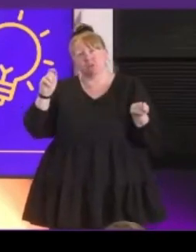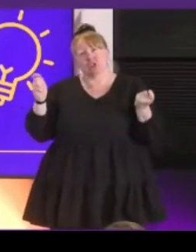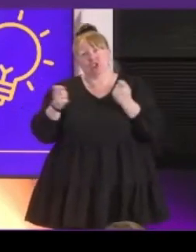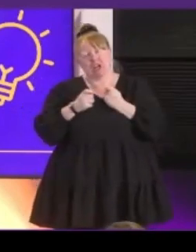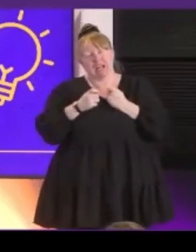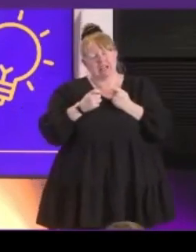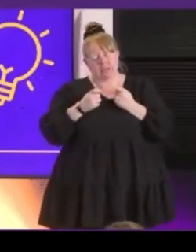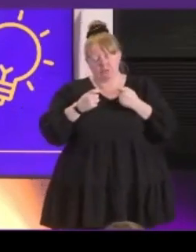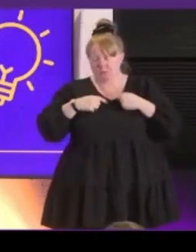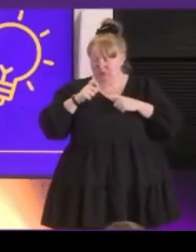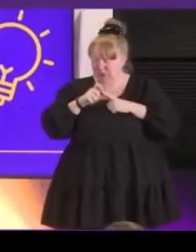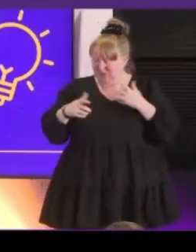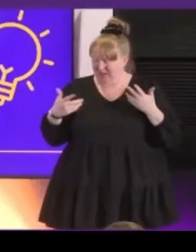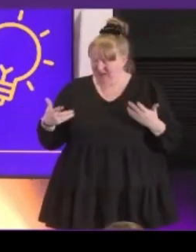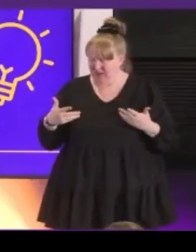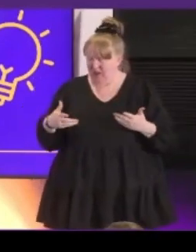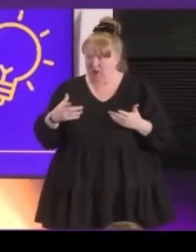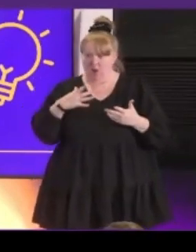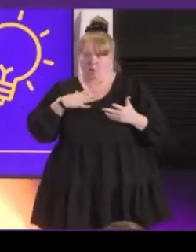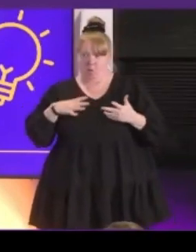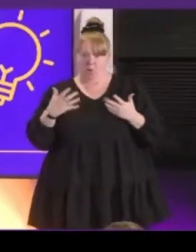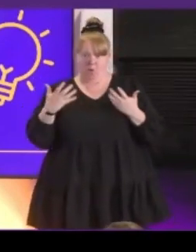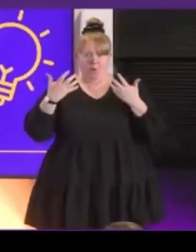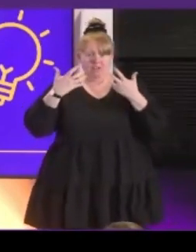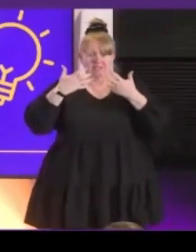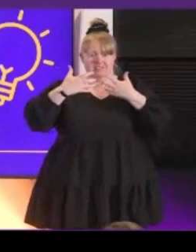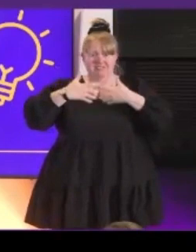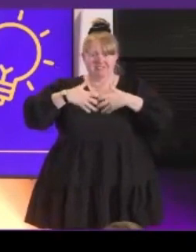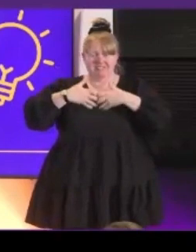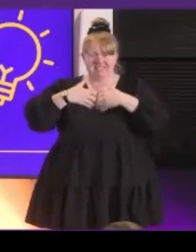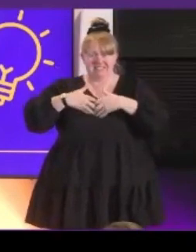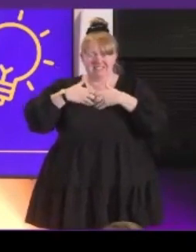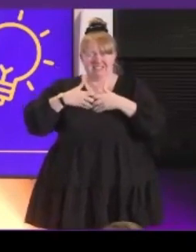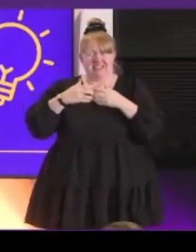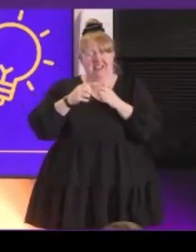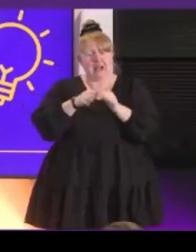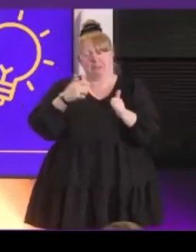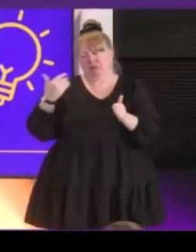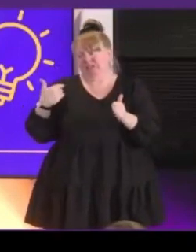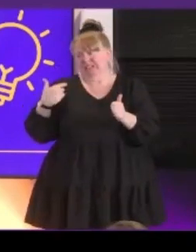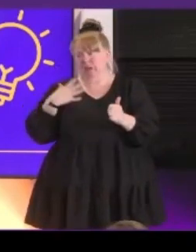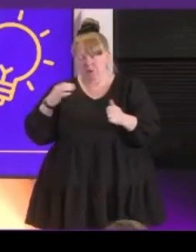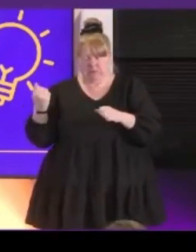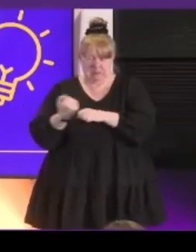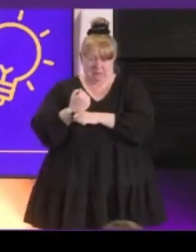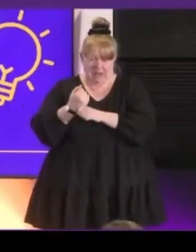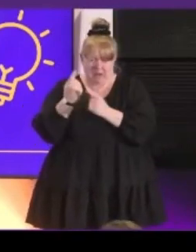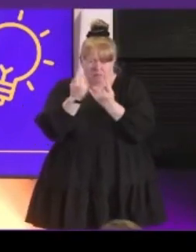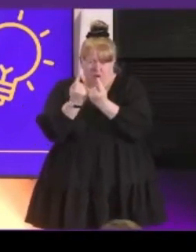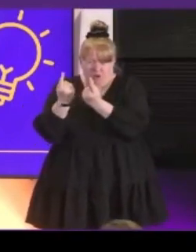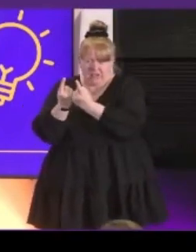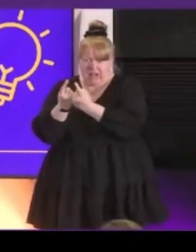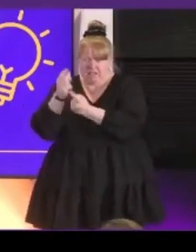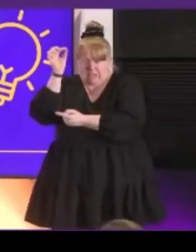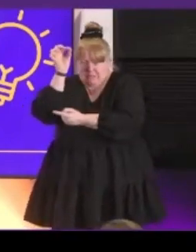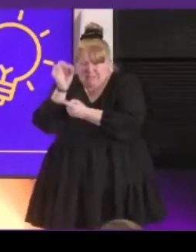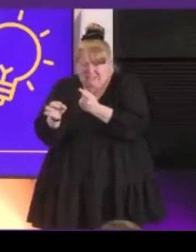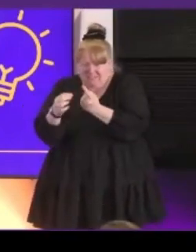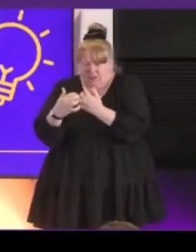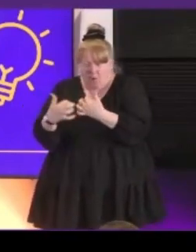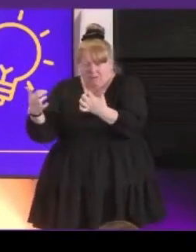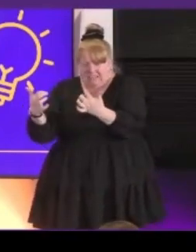things. We wanted a big tech company recently to make a product for a specific audience. And I had this